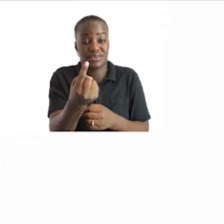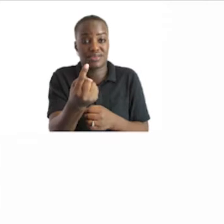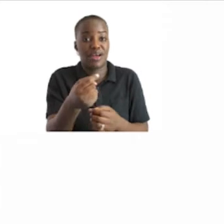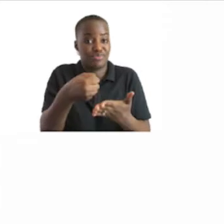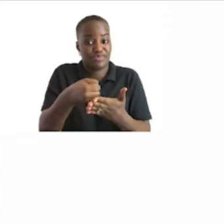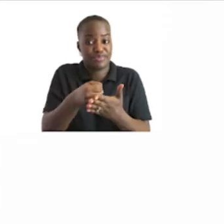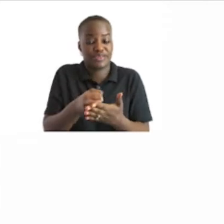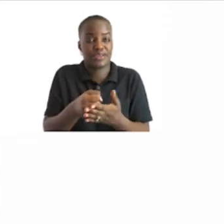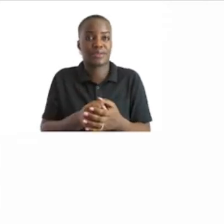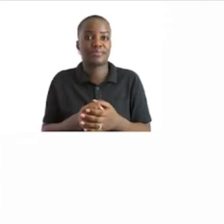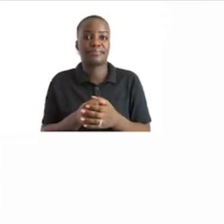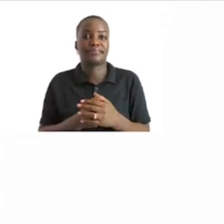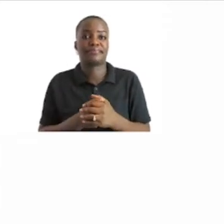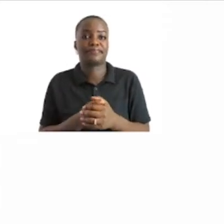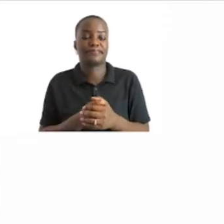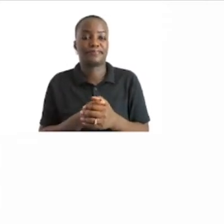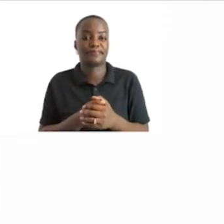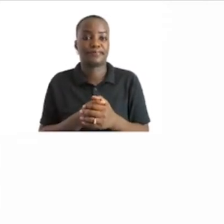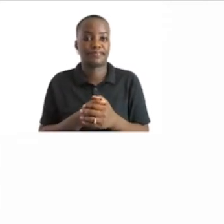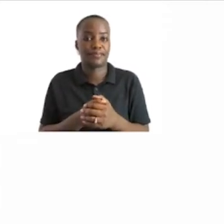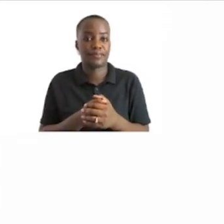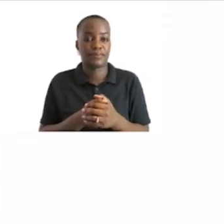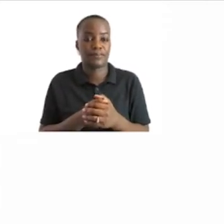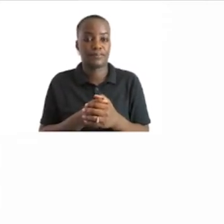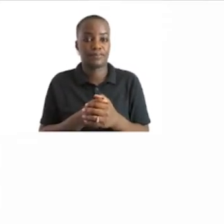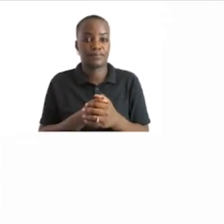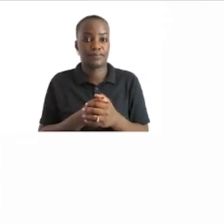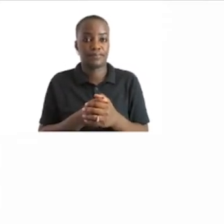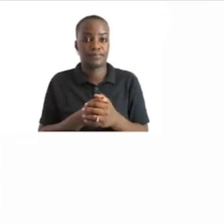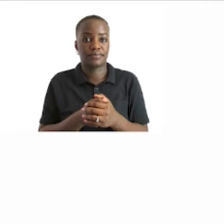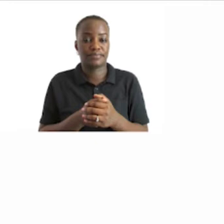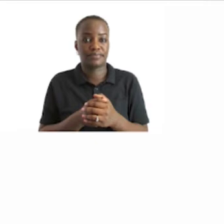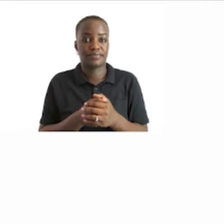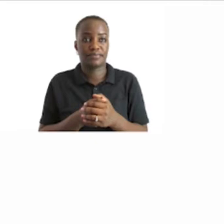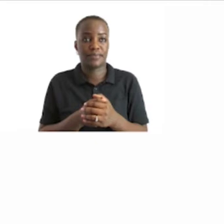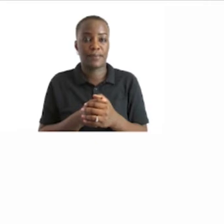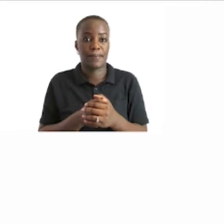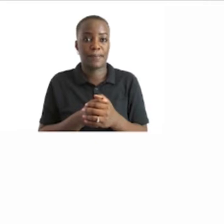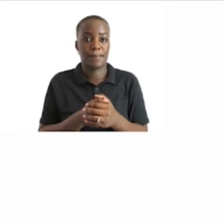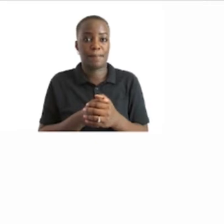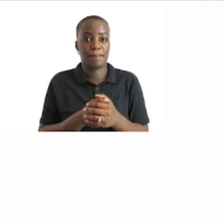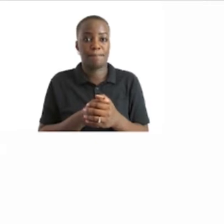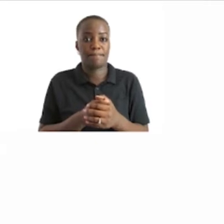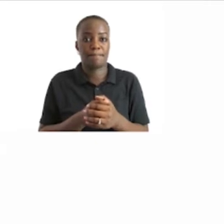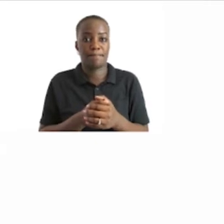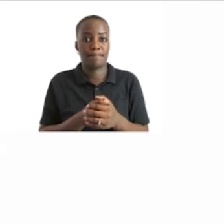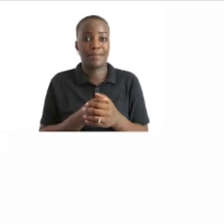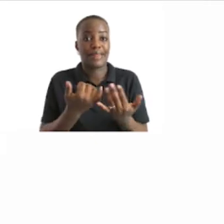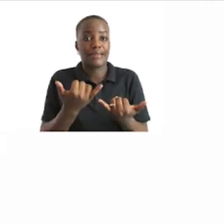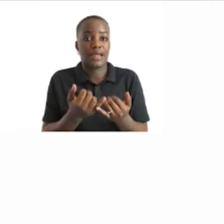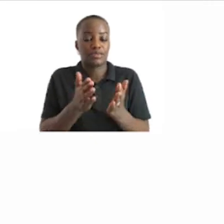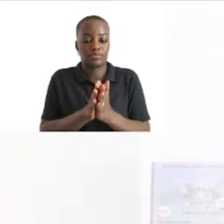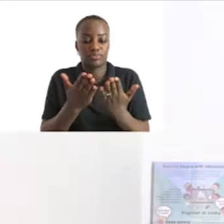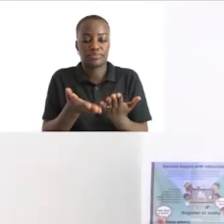by yourselves and answer these sentences on your own. Let us now